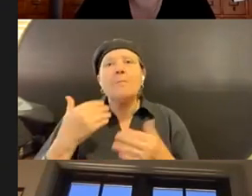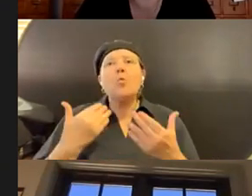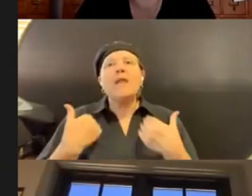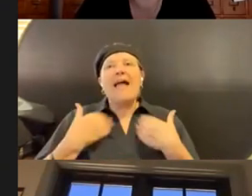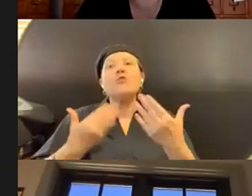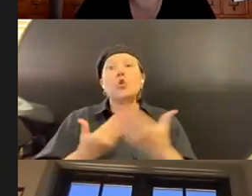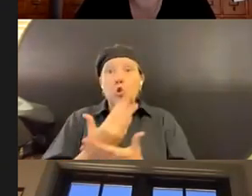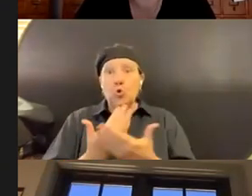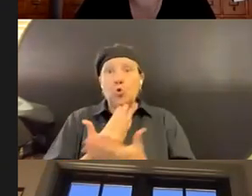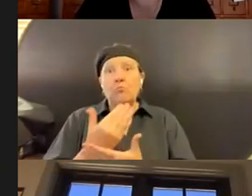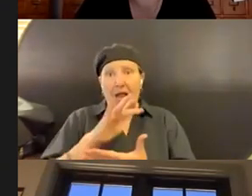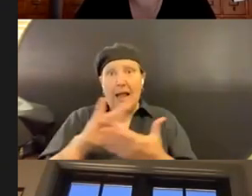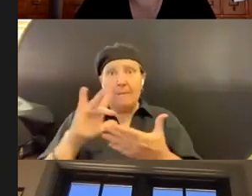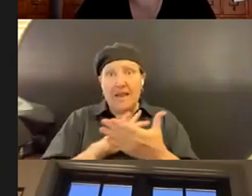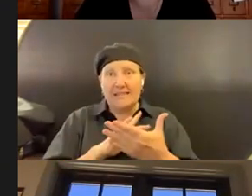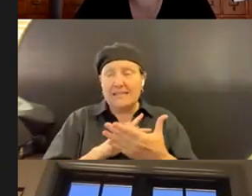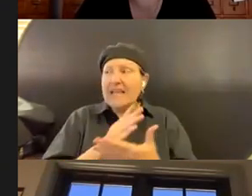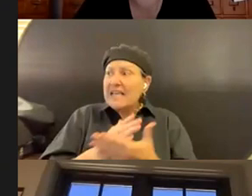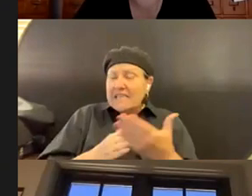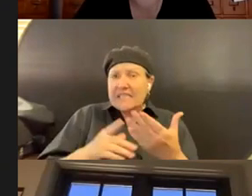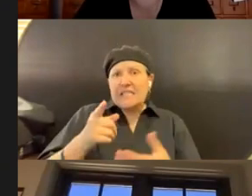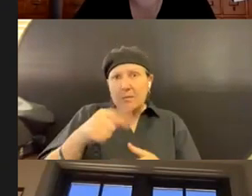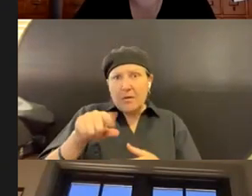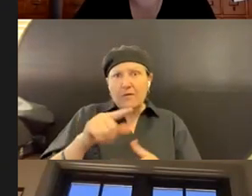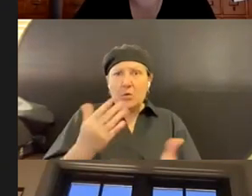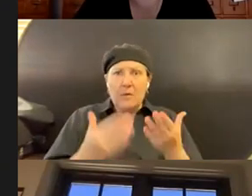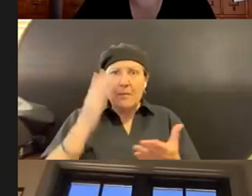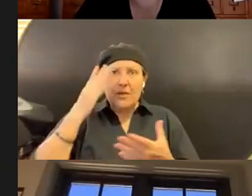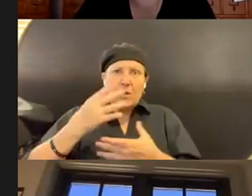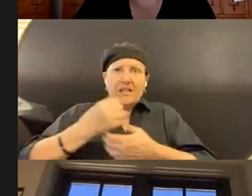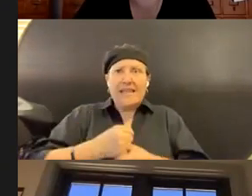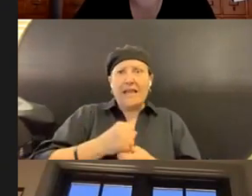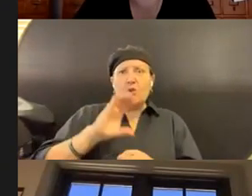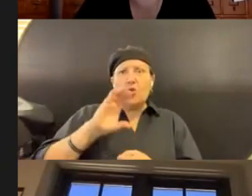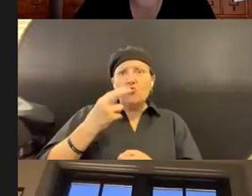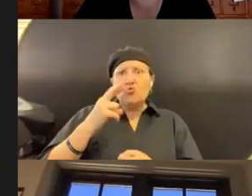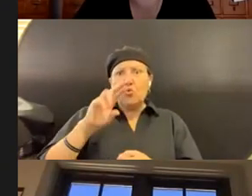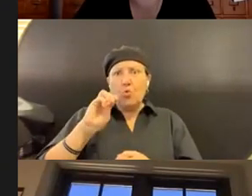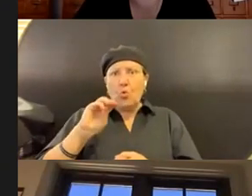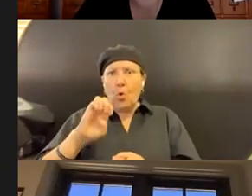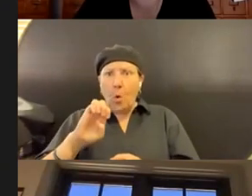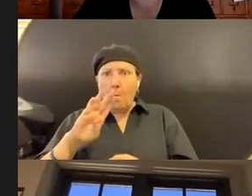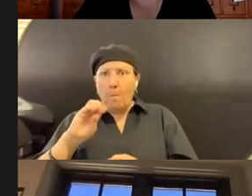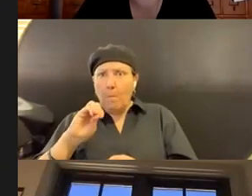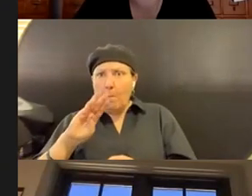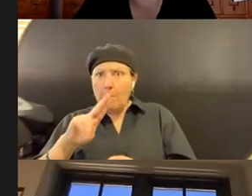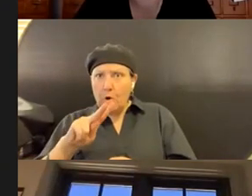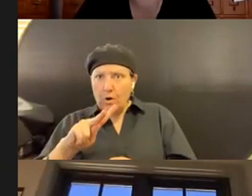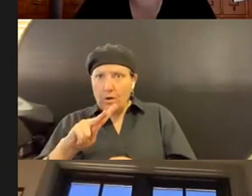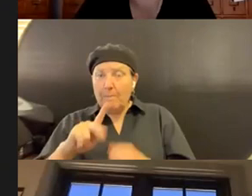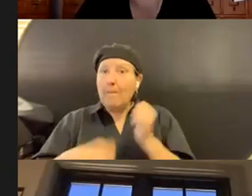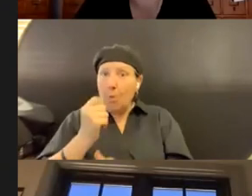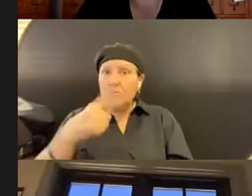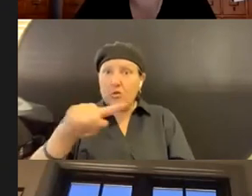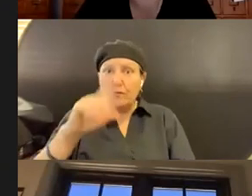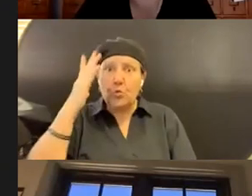not, some of you might get a Chromebook, but the odds are far greater that you will get an iPad. that's new and that works. And